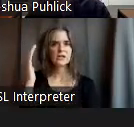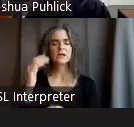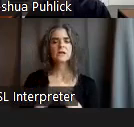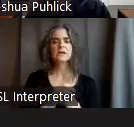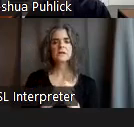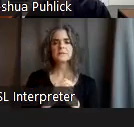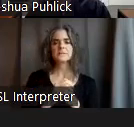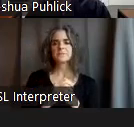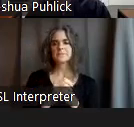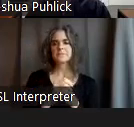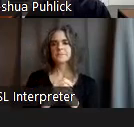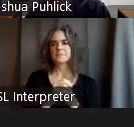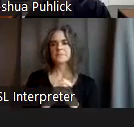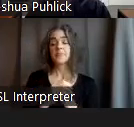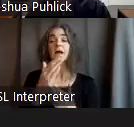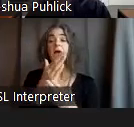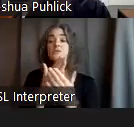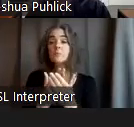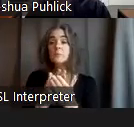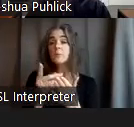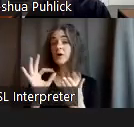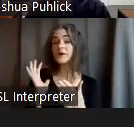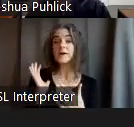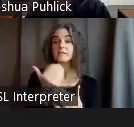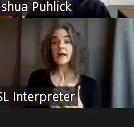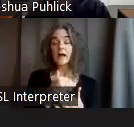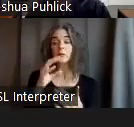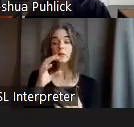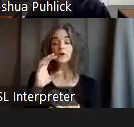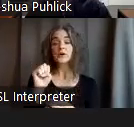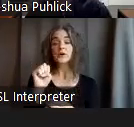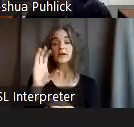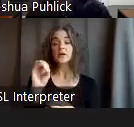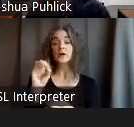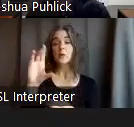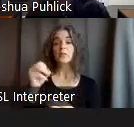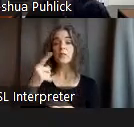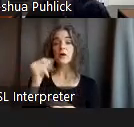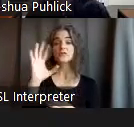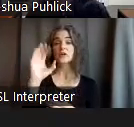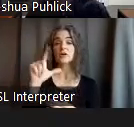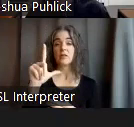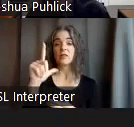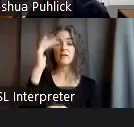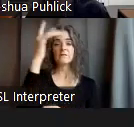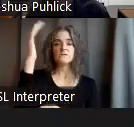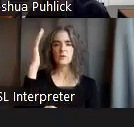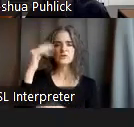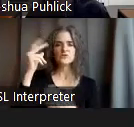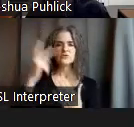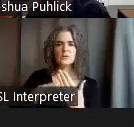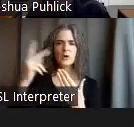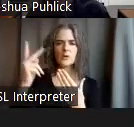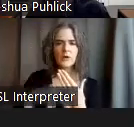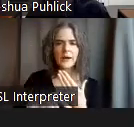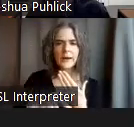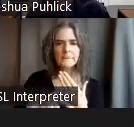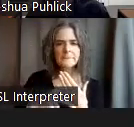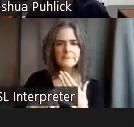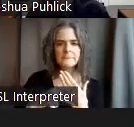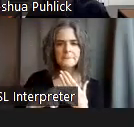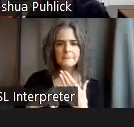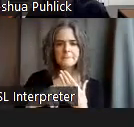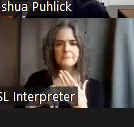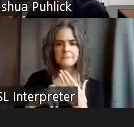We're, as part of our ecological forestry program, we have demonstrations where we've